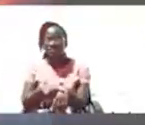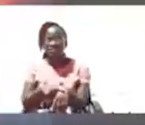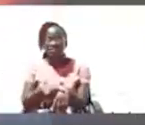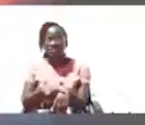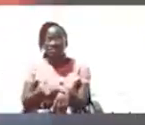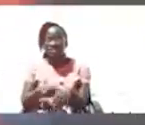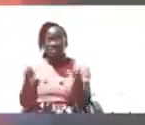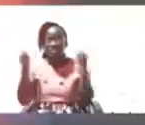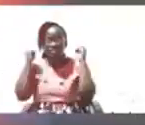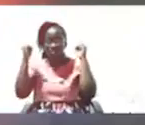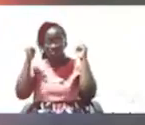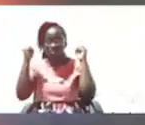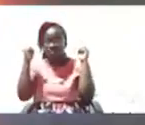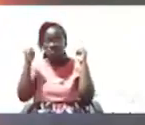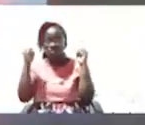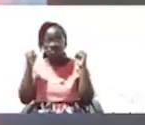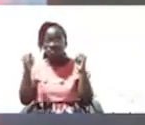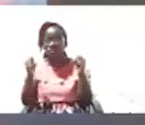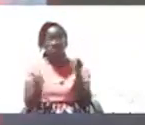when